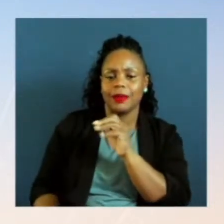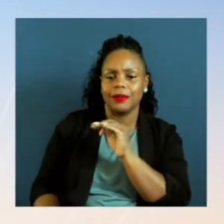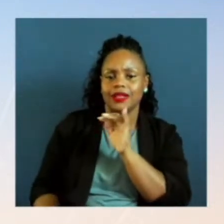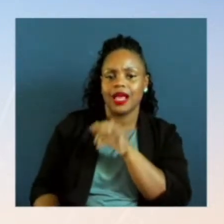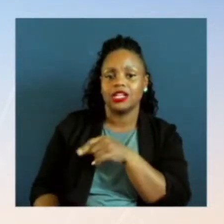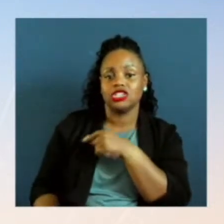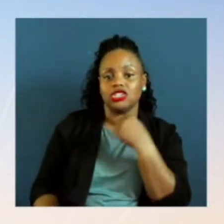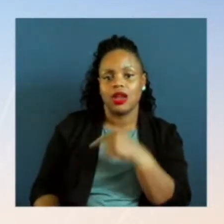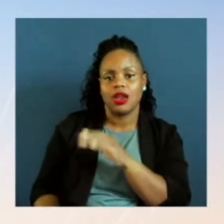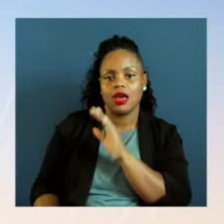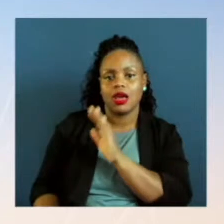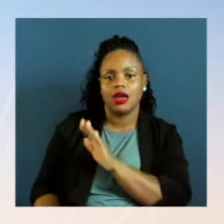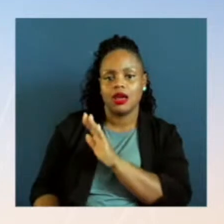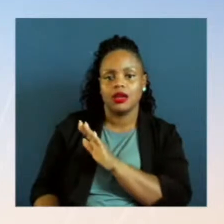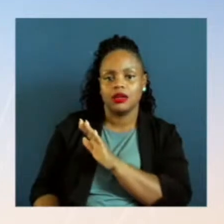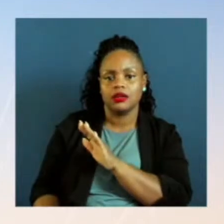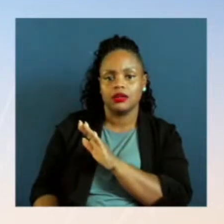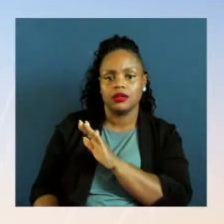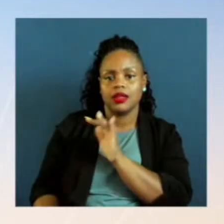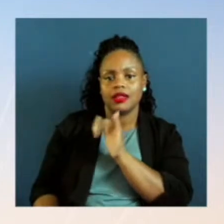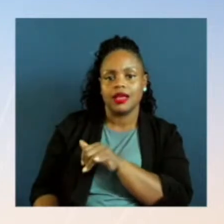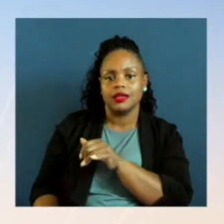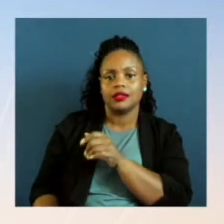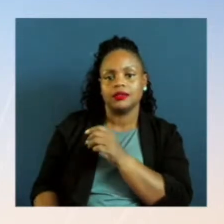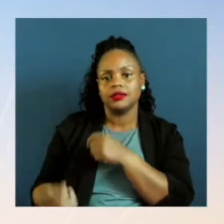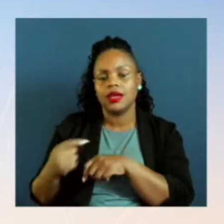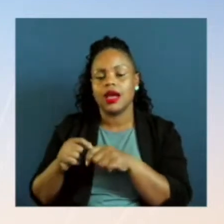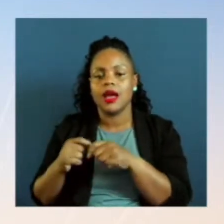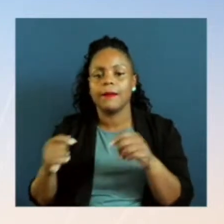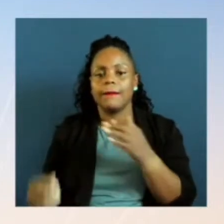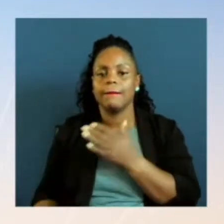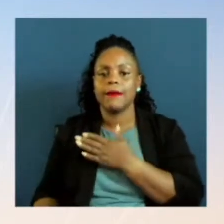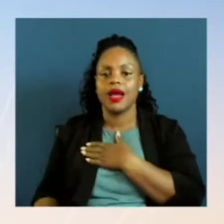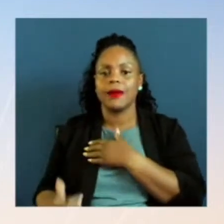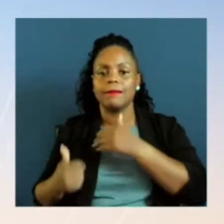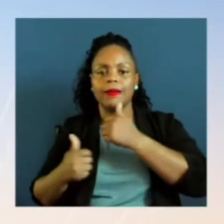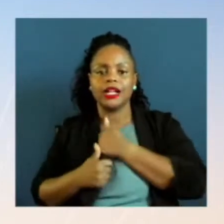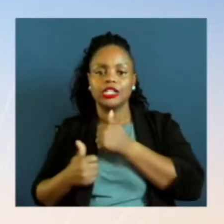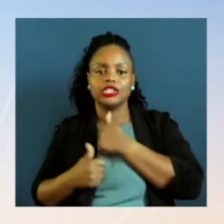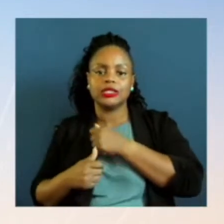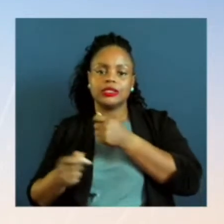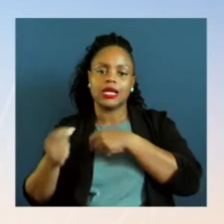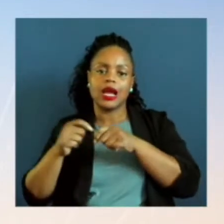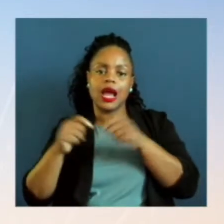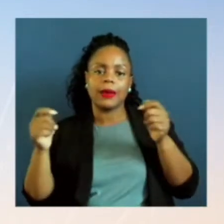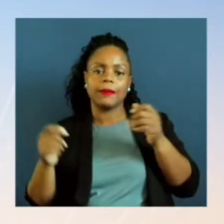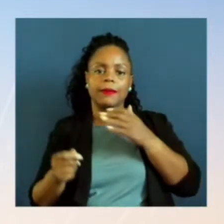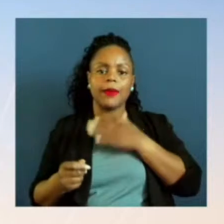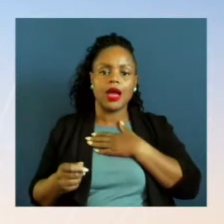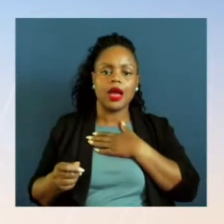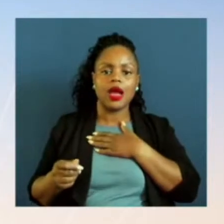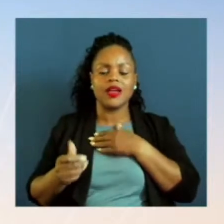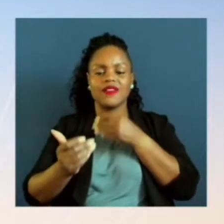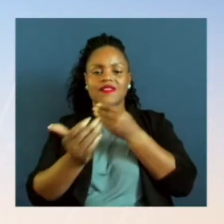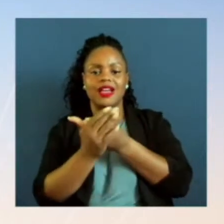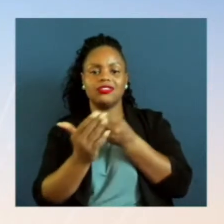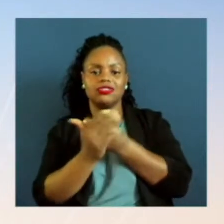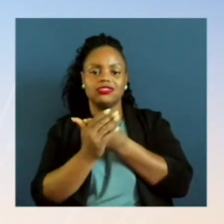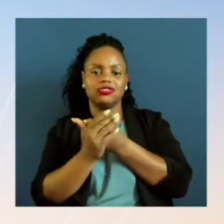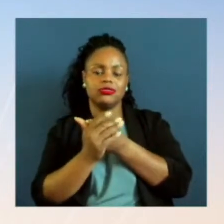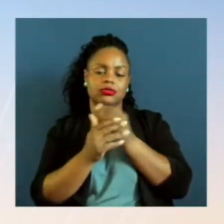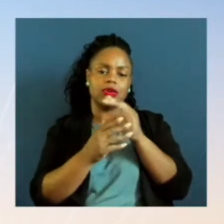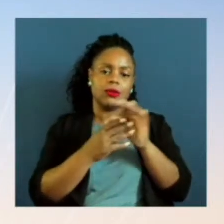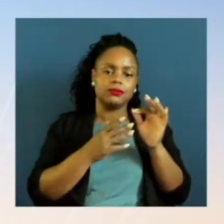own U.S. military and tied up our own financial assets and options. What our leverage over